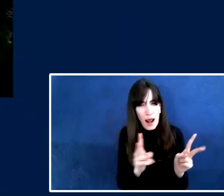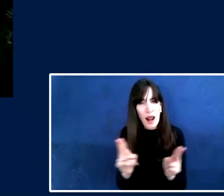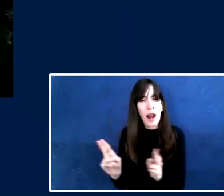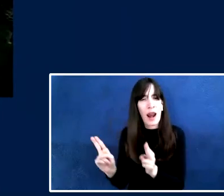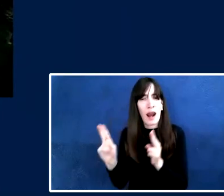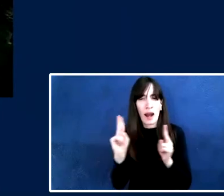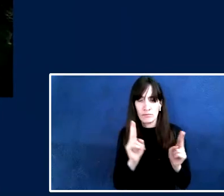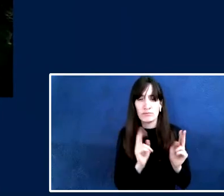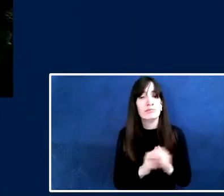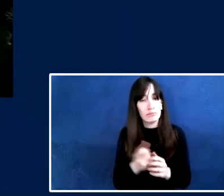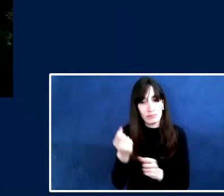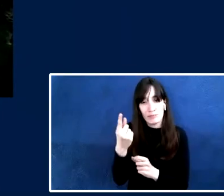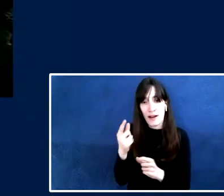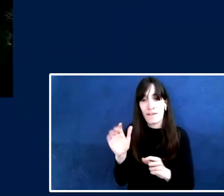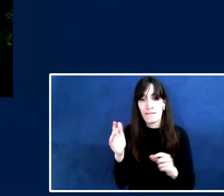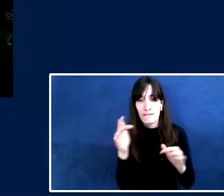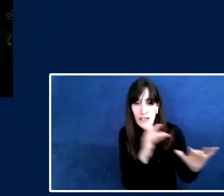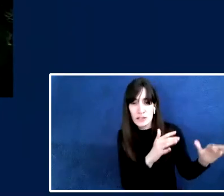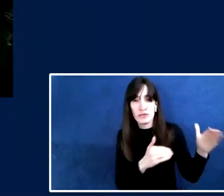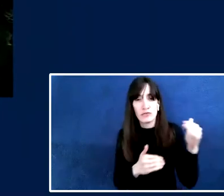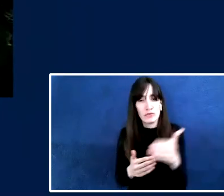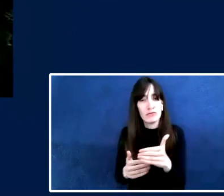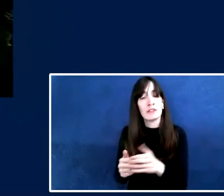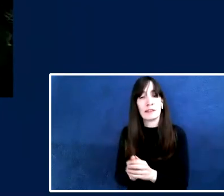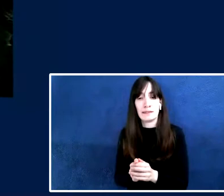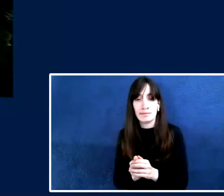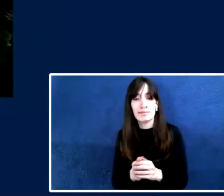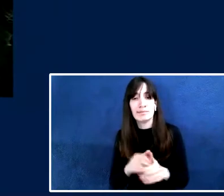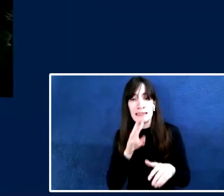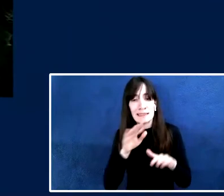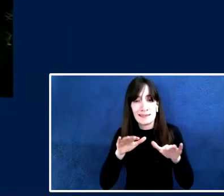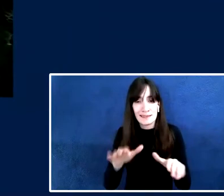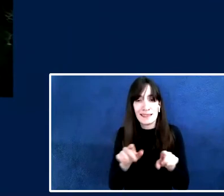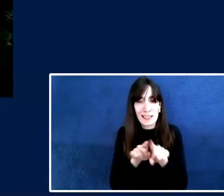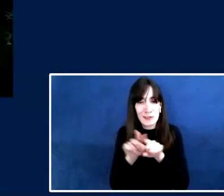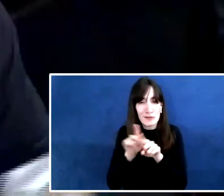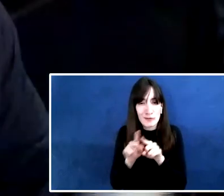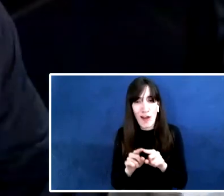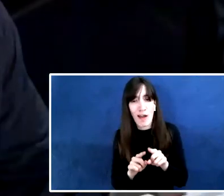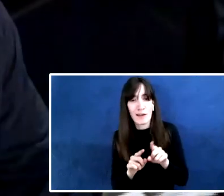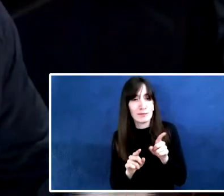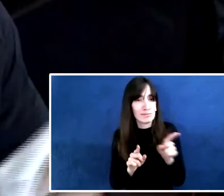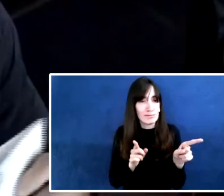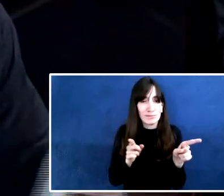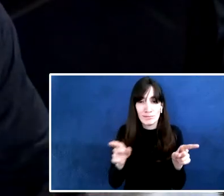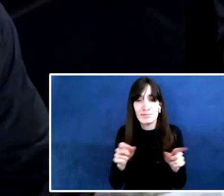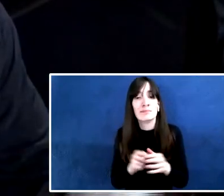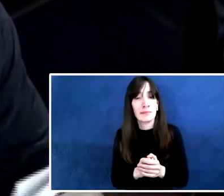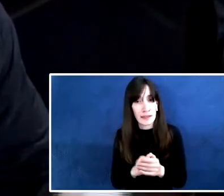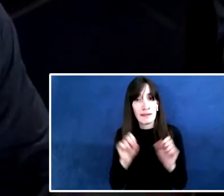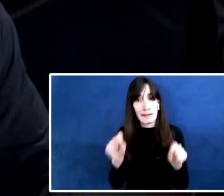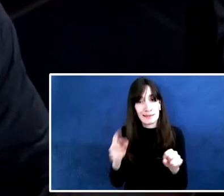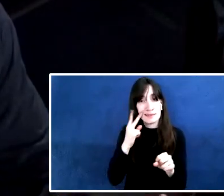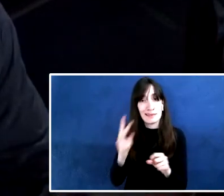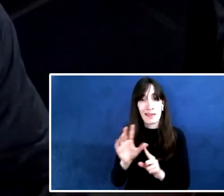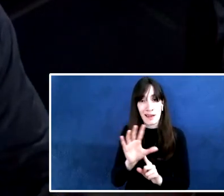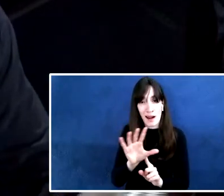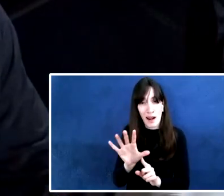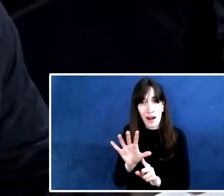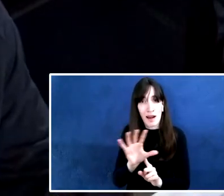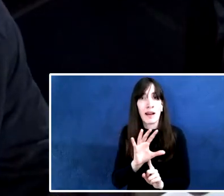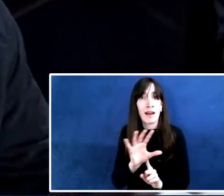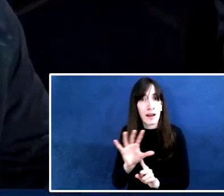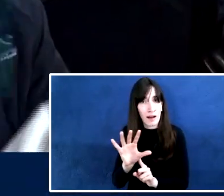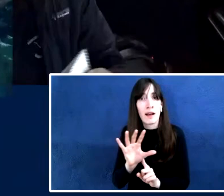fishes coming and going, sea stars squirreling around left and right, and you even see the camera kind of shifting left and right as